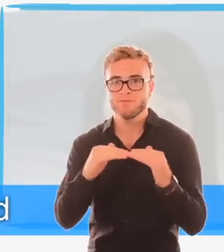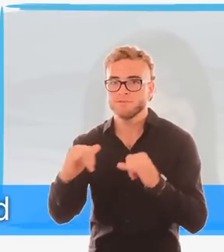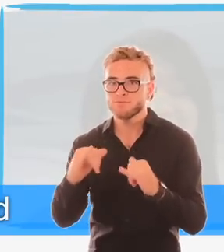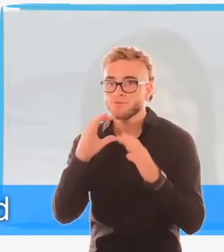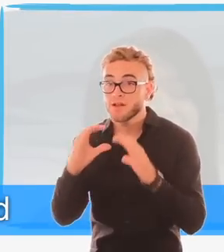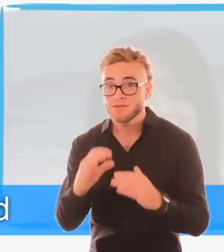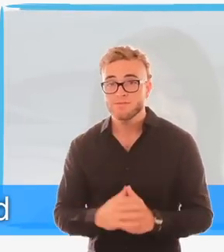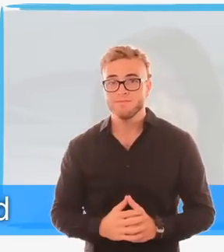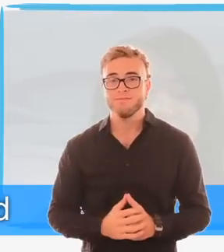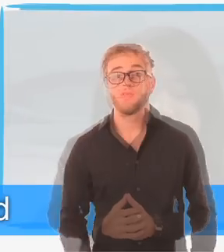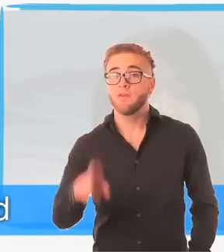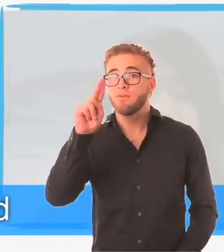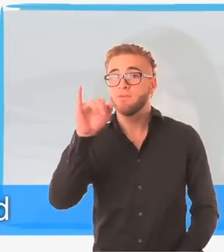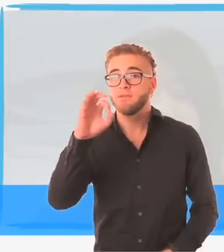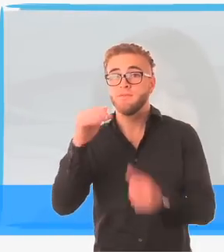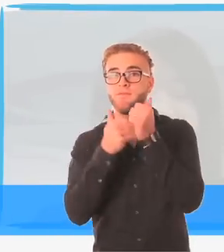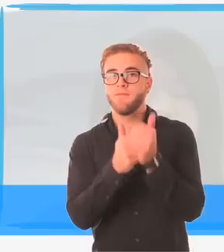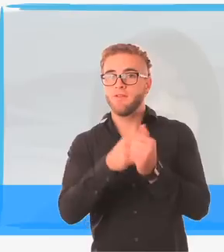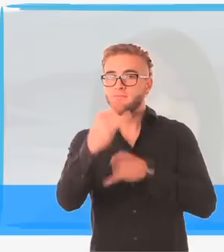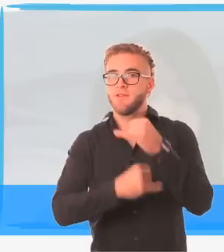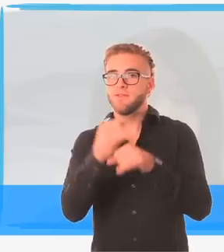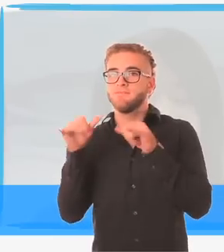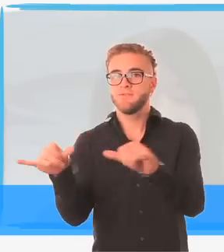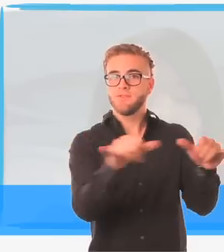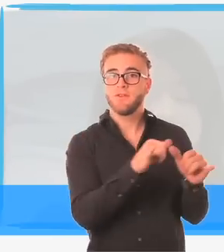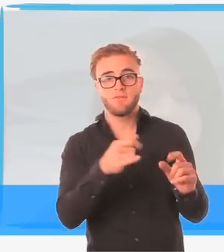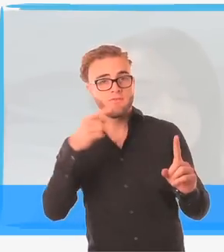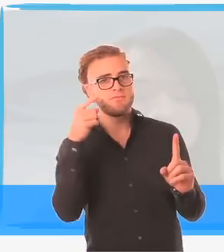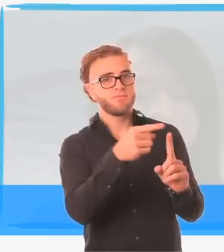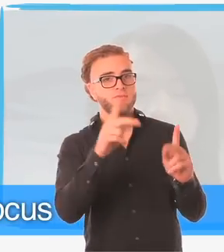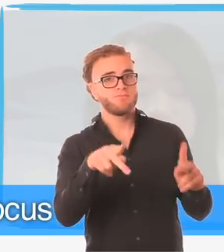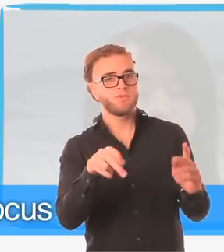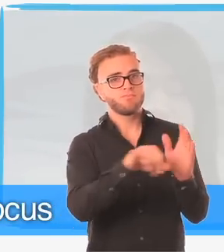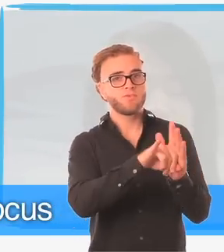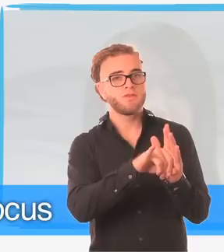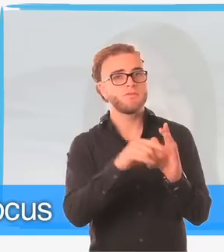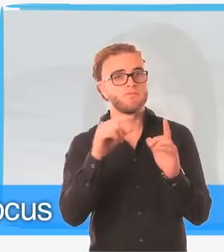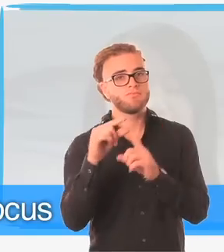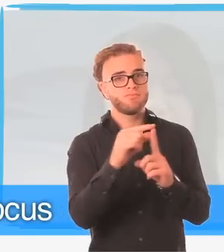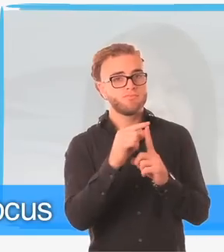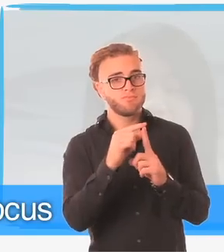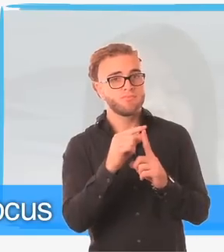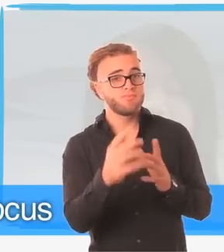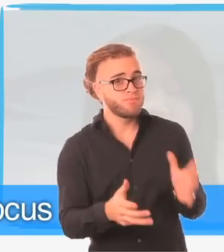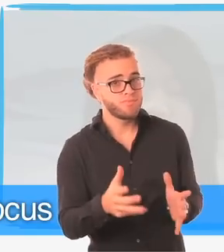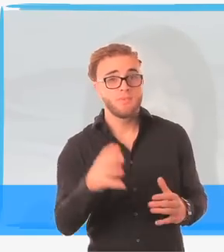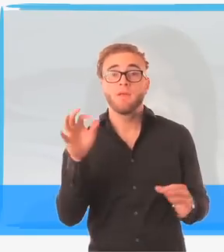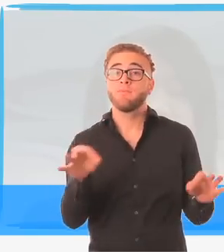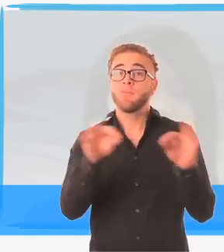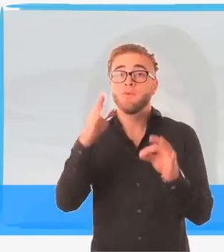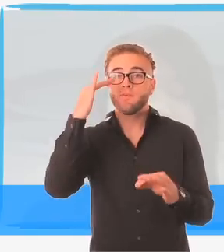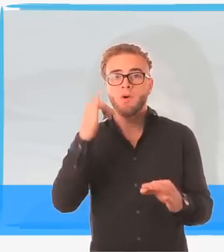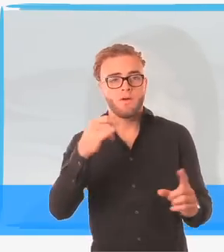UNICEF follows the international standard in using person-first terminology. This allows the individual to be the primary focus and the